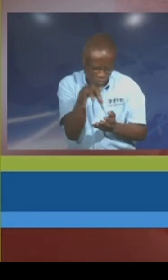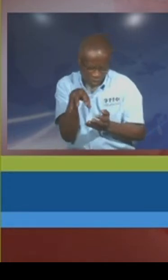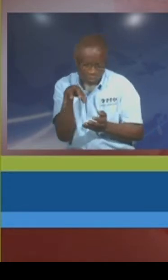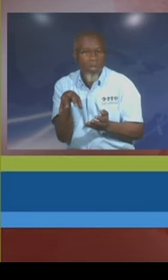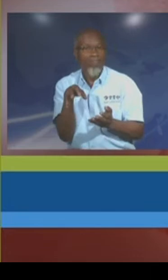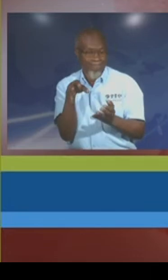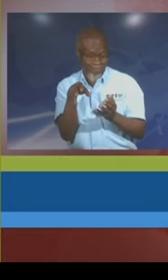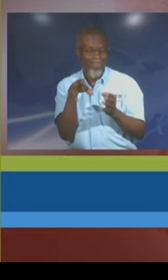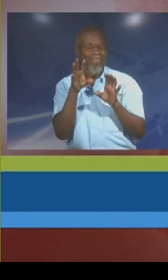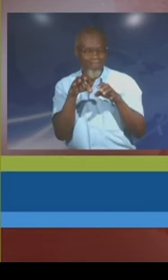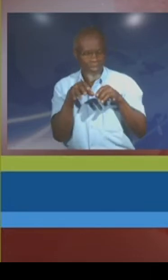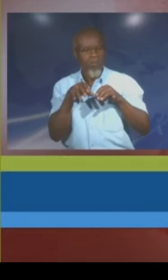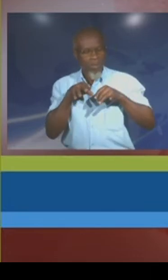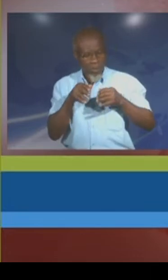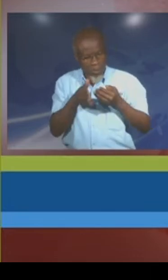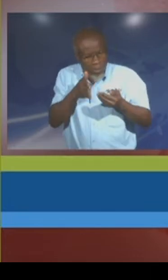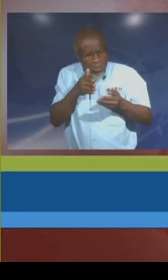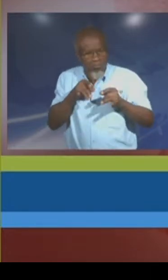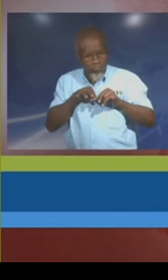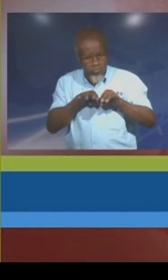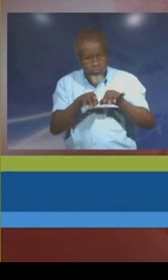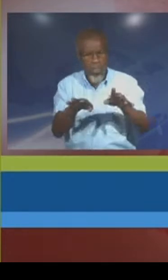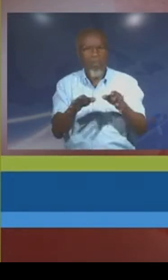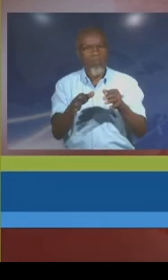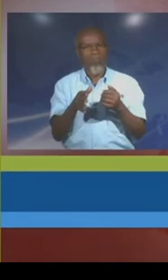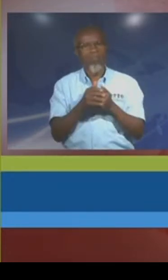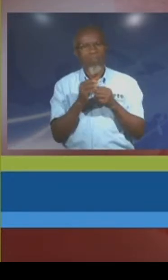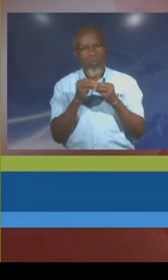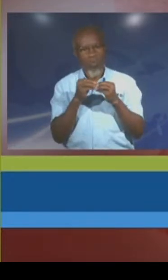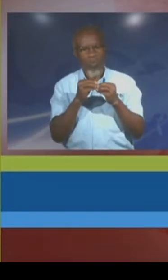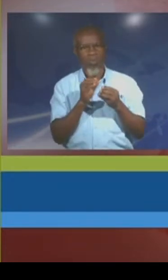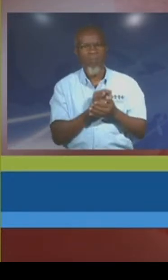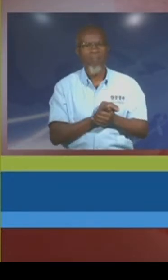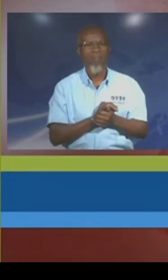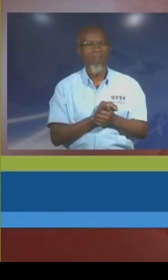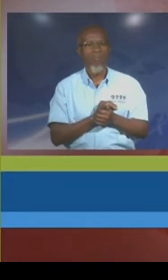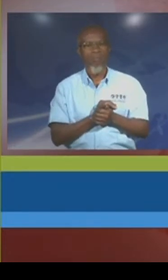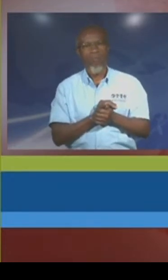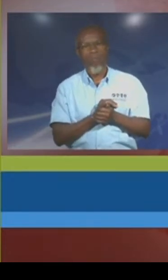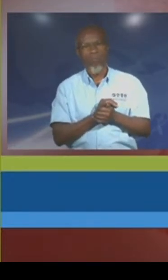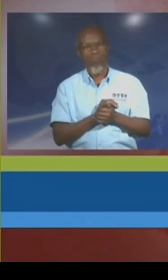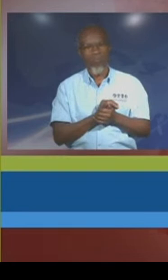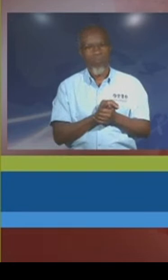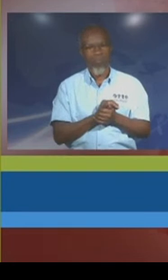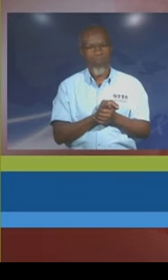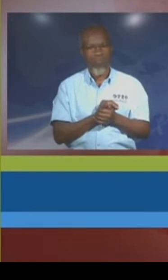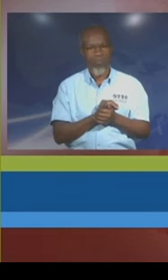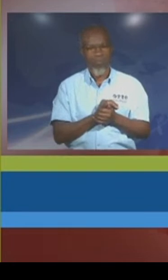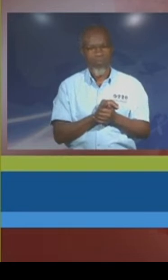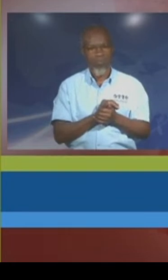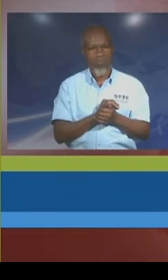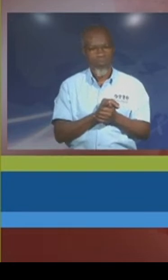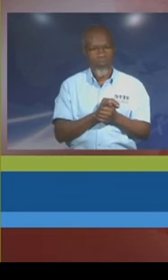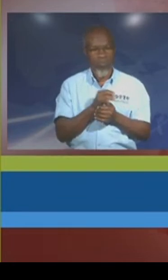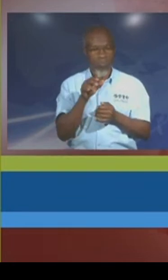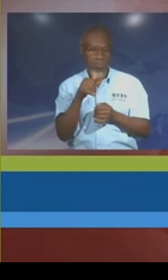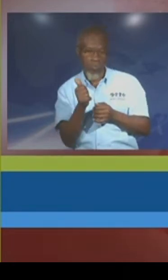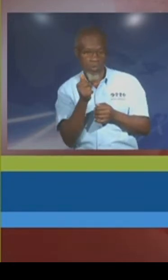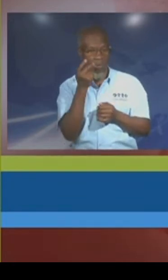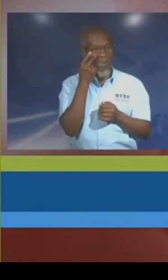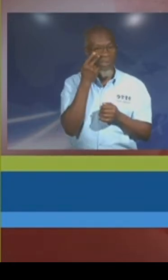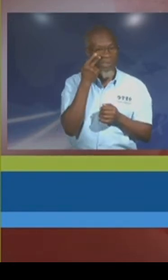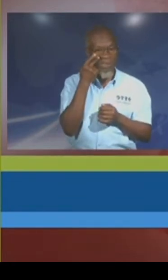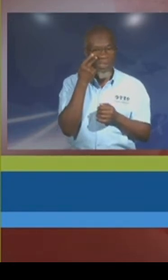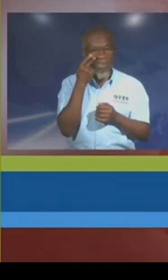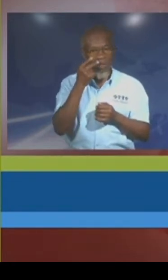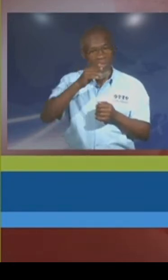higher risk of transmission. Next slide. We look at the same setting can also be categorized different risk